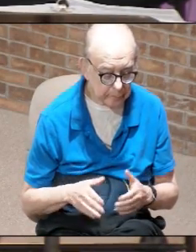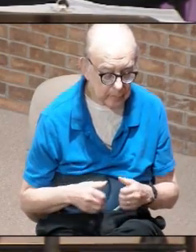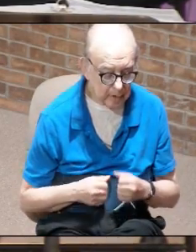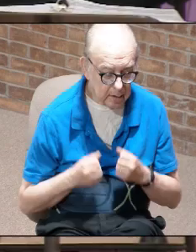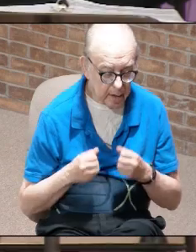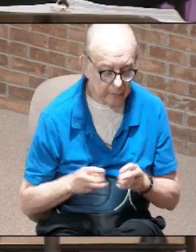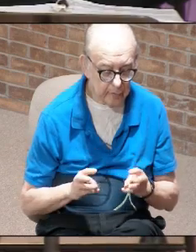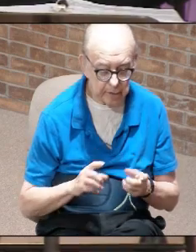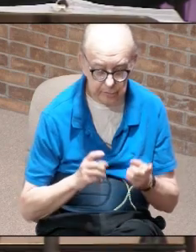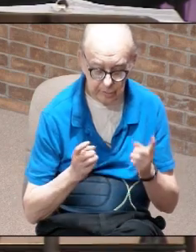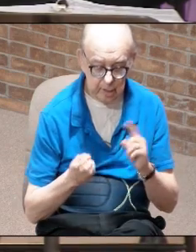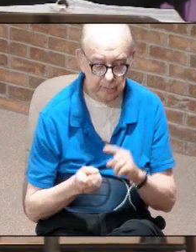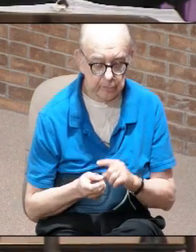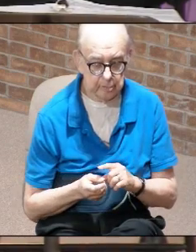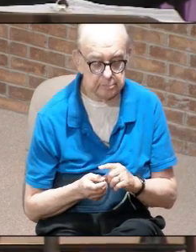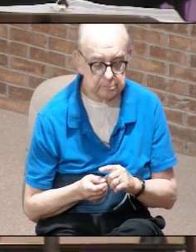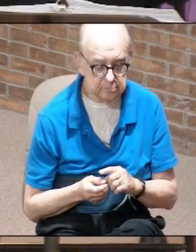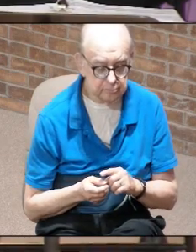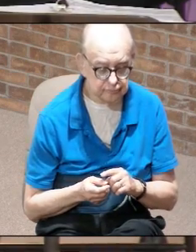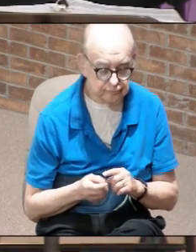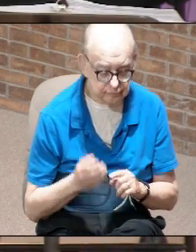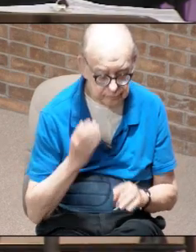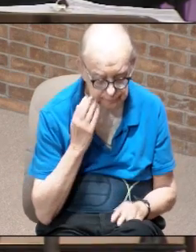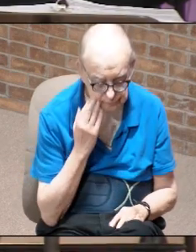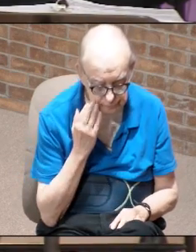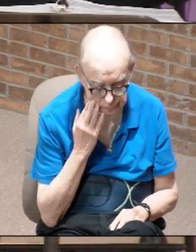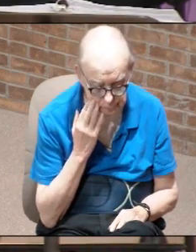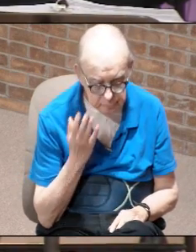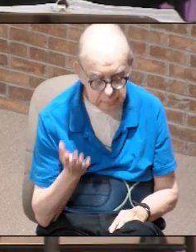Lifestyles change, you know?